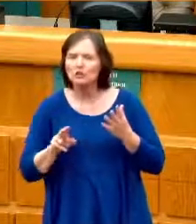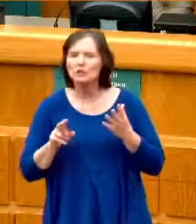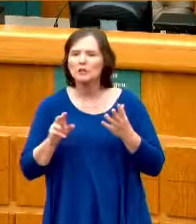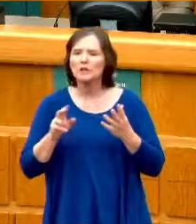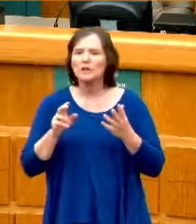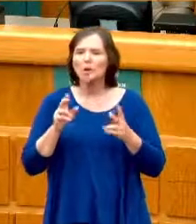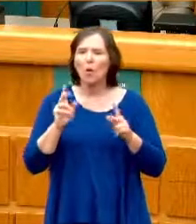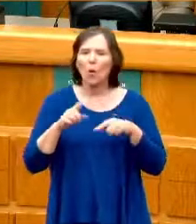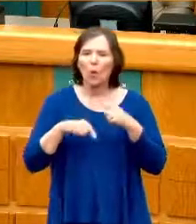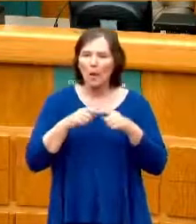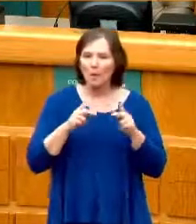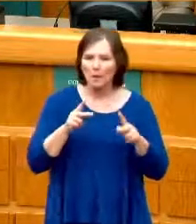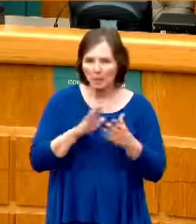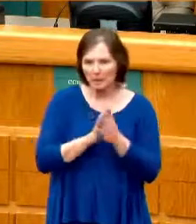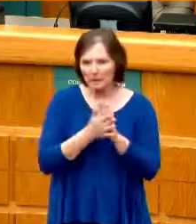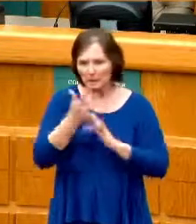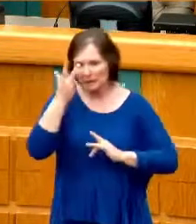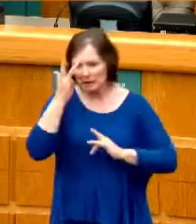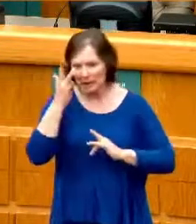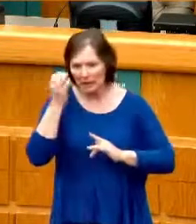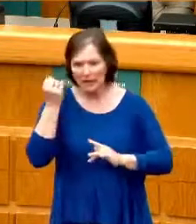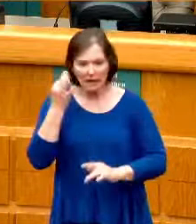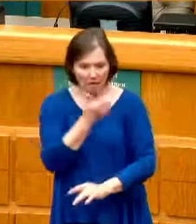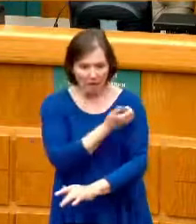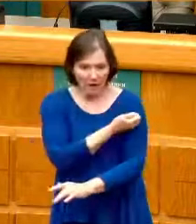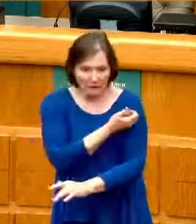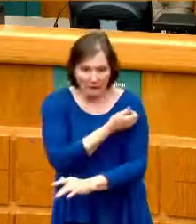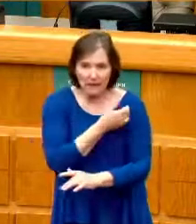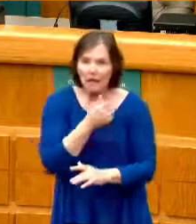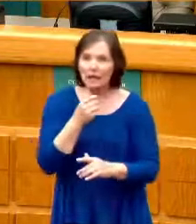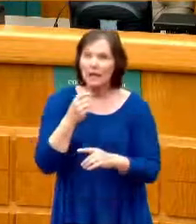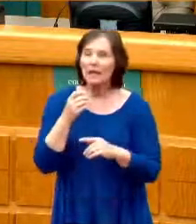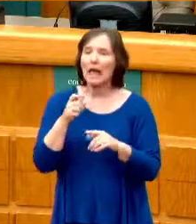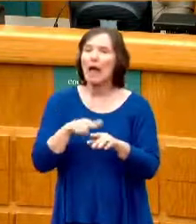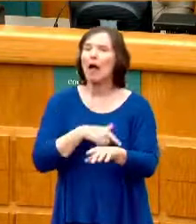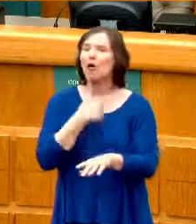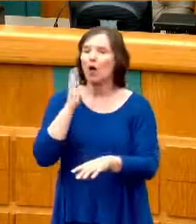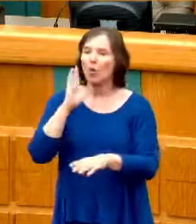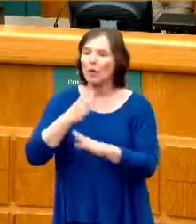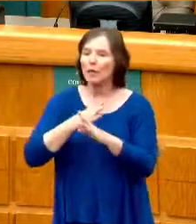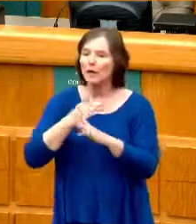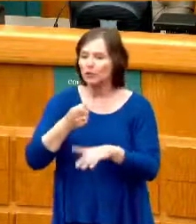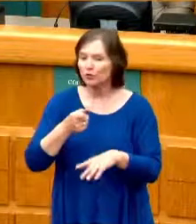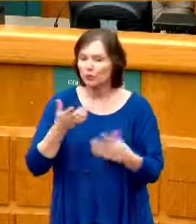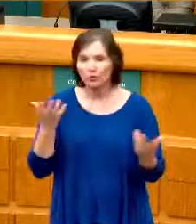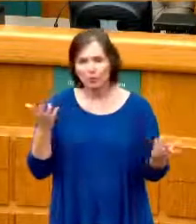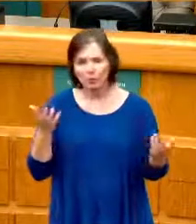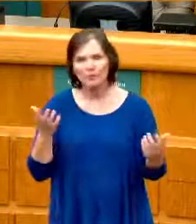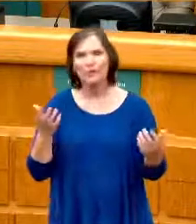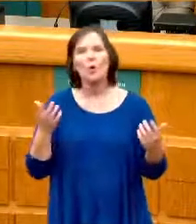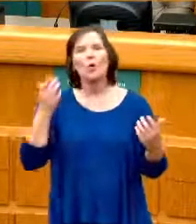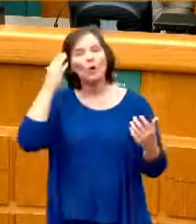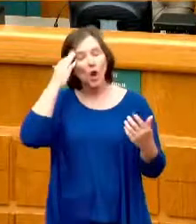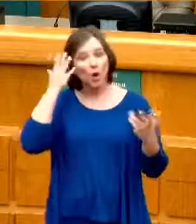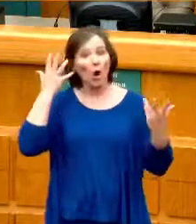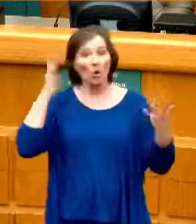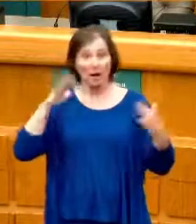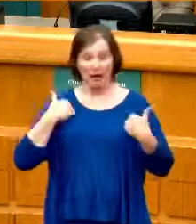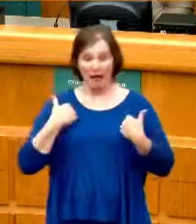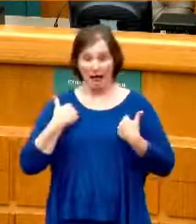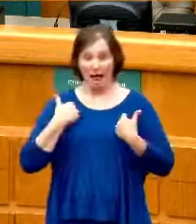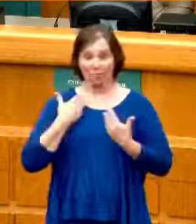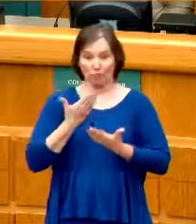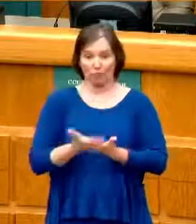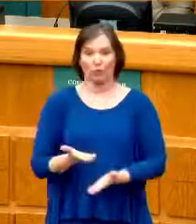doses. And we know that these vaccines work and protect you for at least 6 months. And we know that these